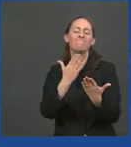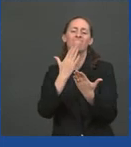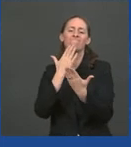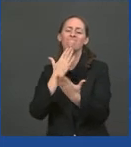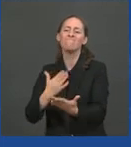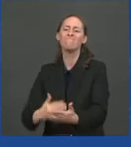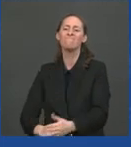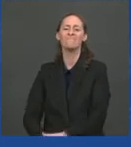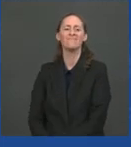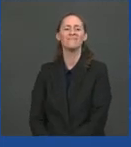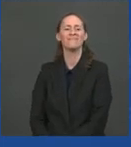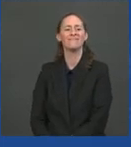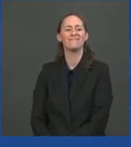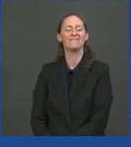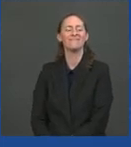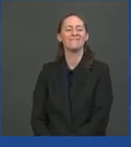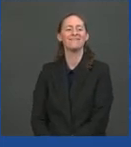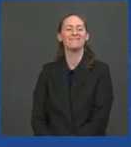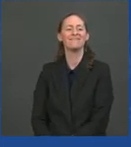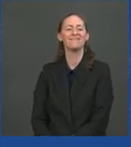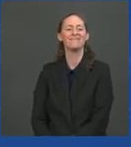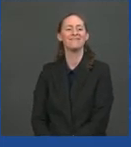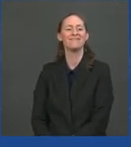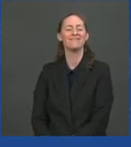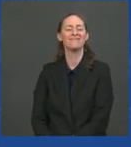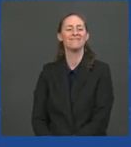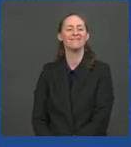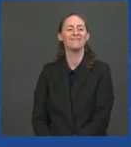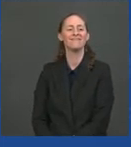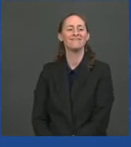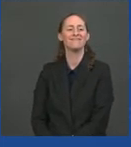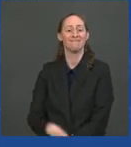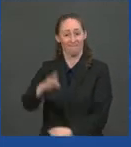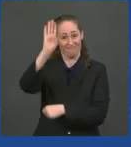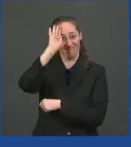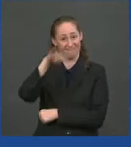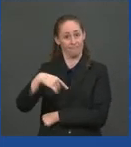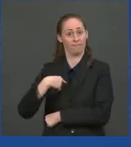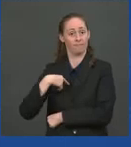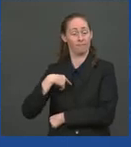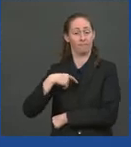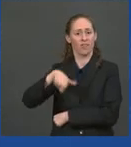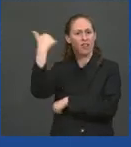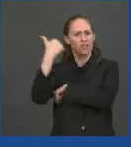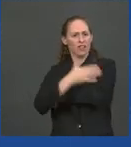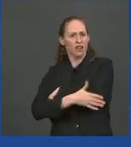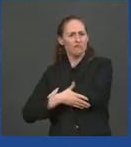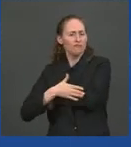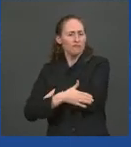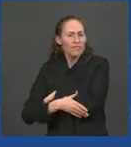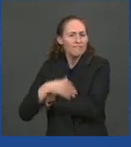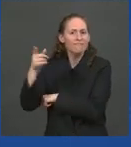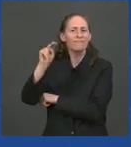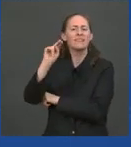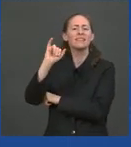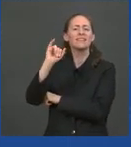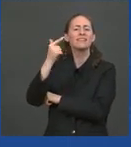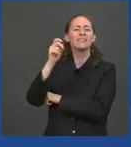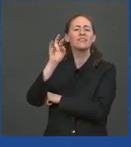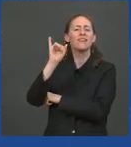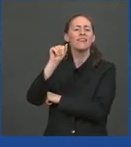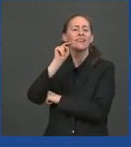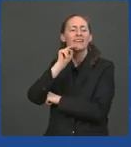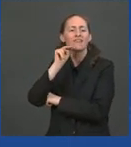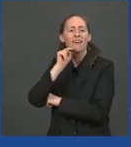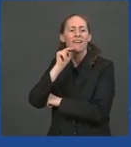Athens, Greece, grew up from two Nigerian parents that they were struggling every day to provide for